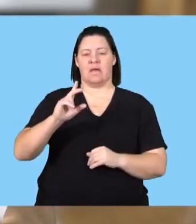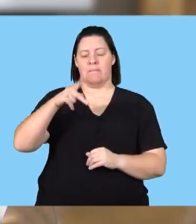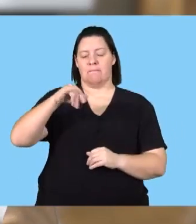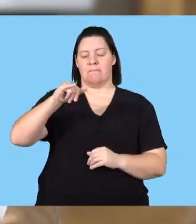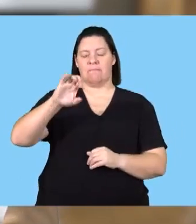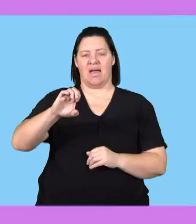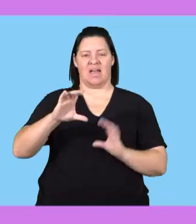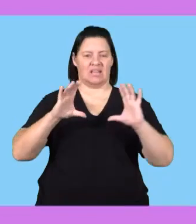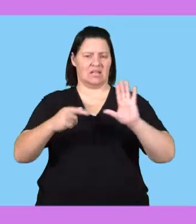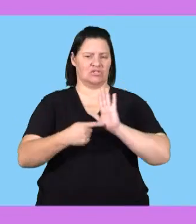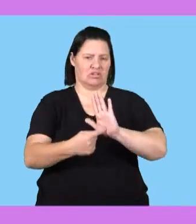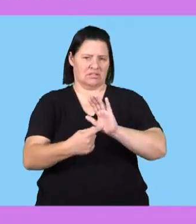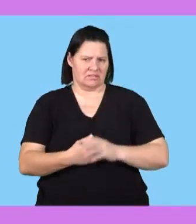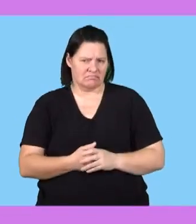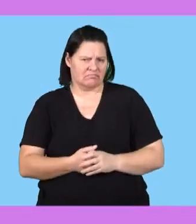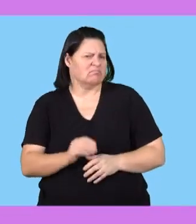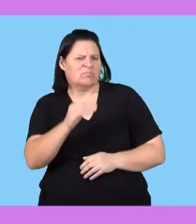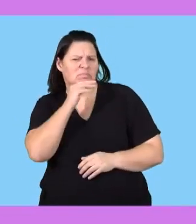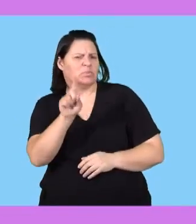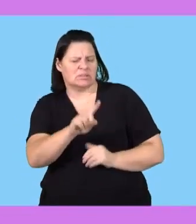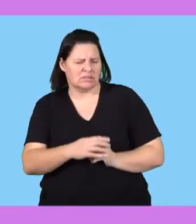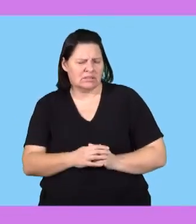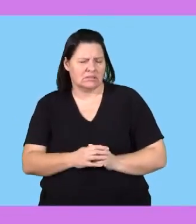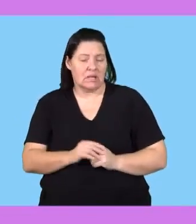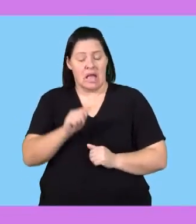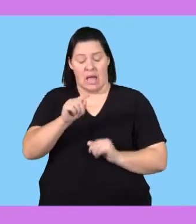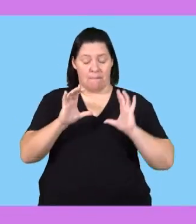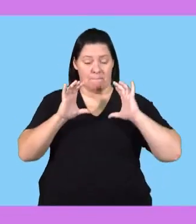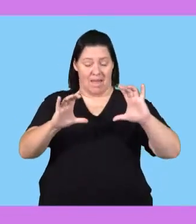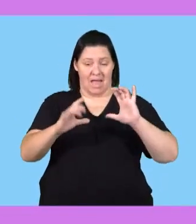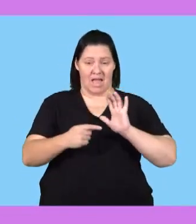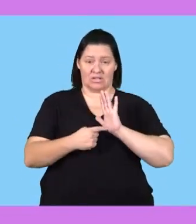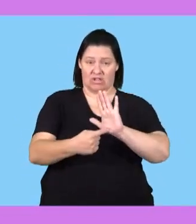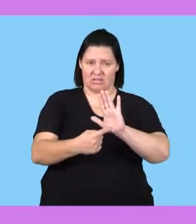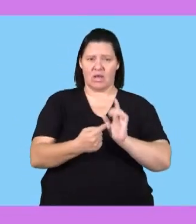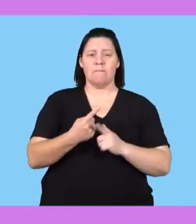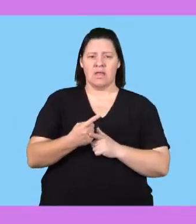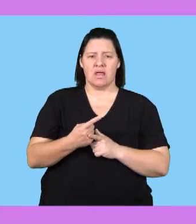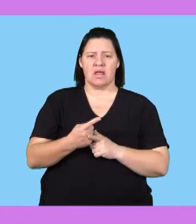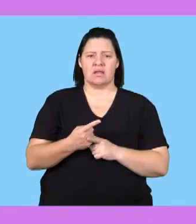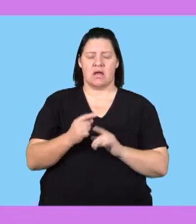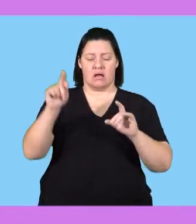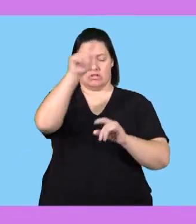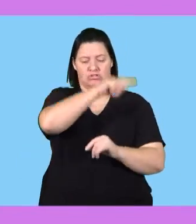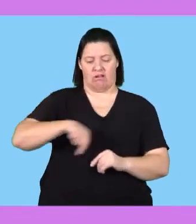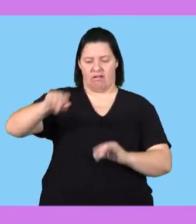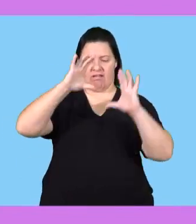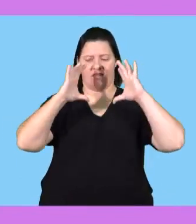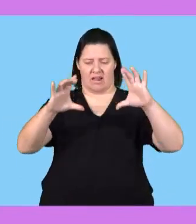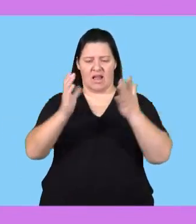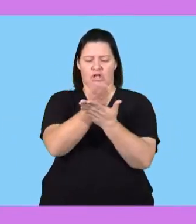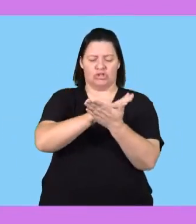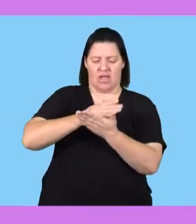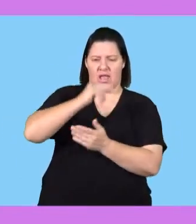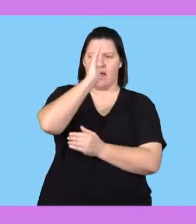chart. What is a pie chart? A pie chart is a circular figure which has been divided